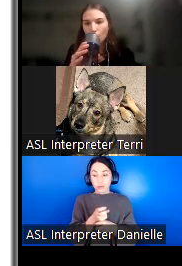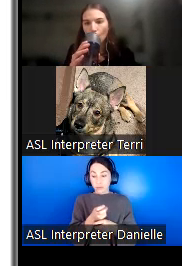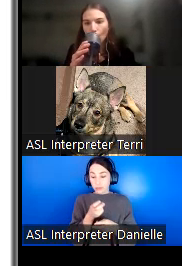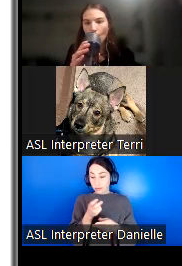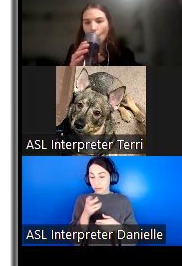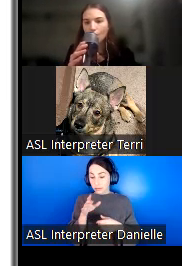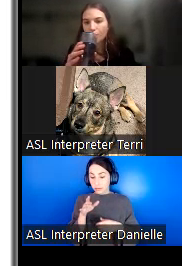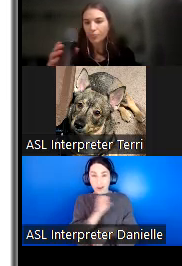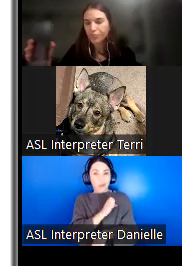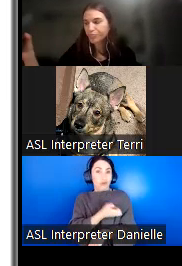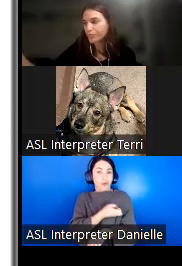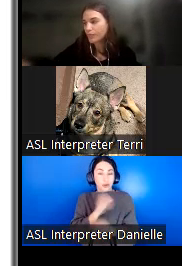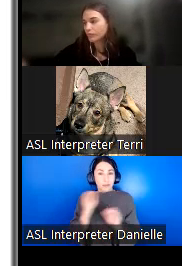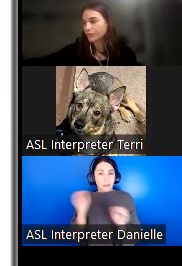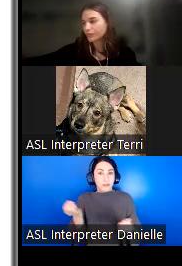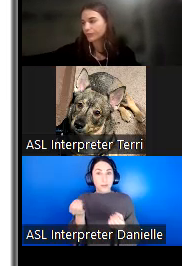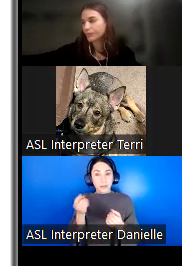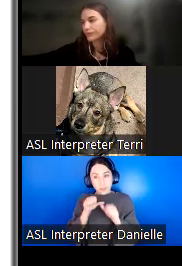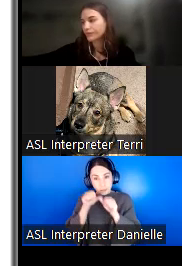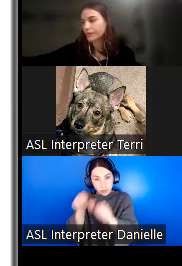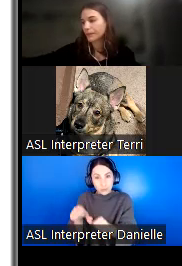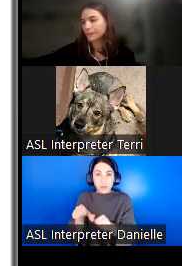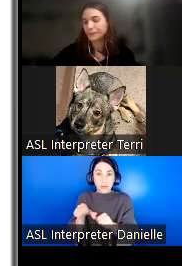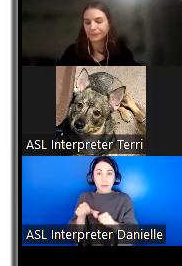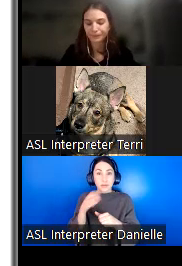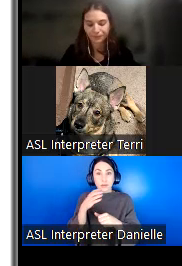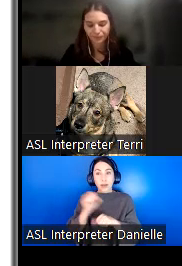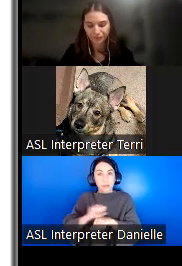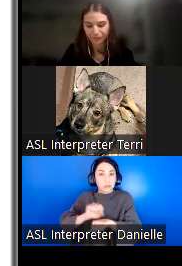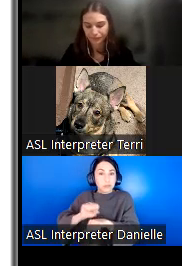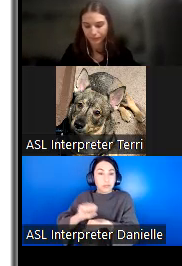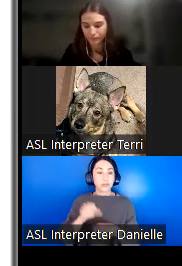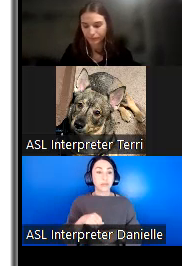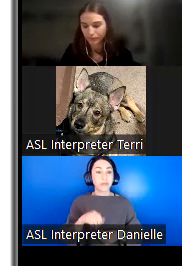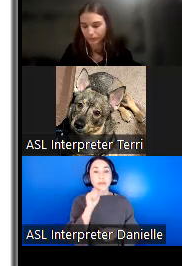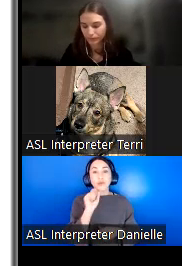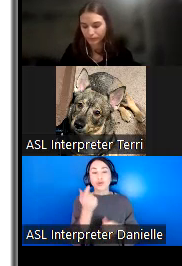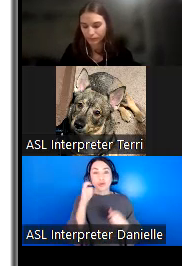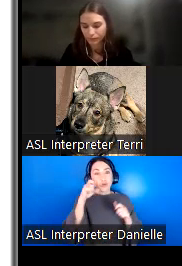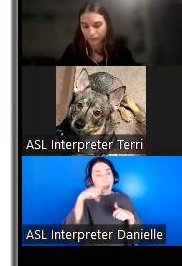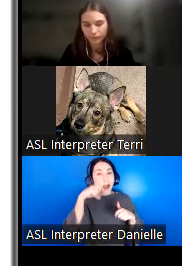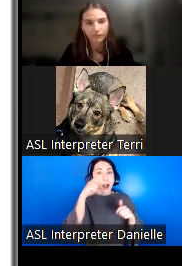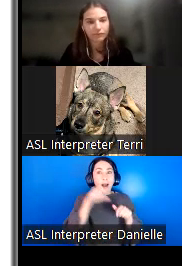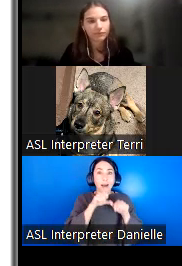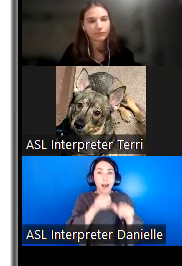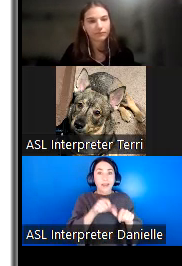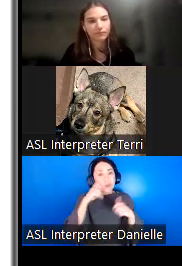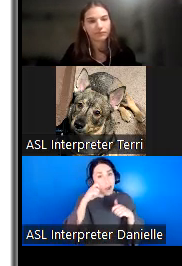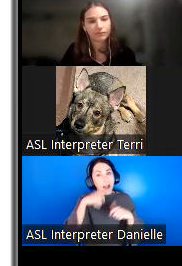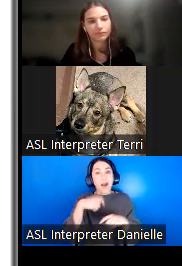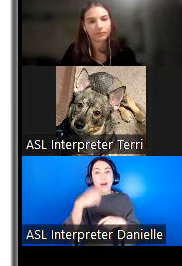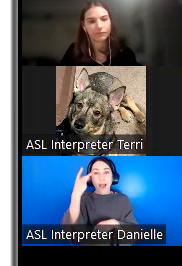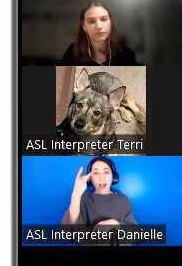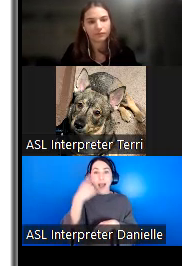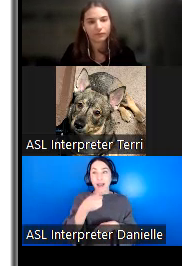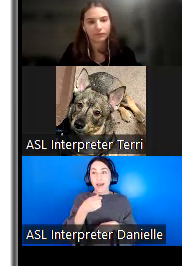that I needed to go forward and to make work. It's not just that you're crying all the time. You're crying all the time because you don't have a career, and because